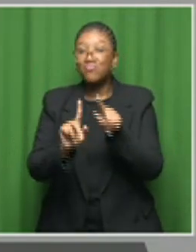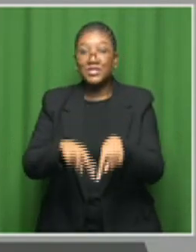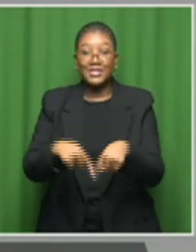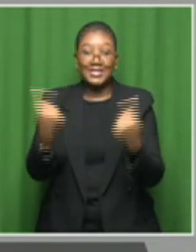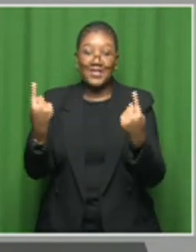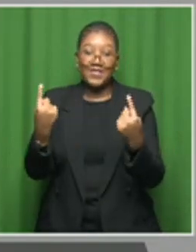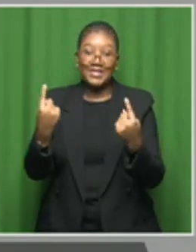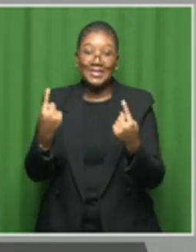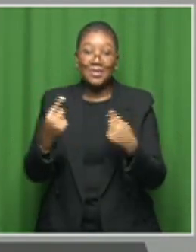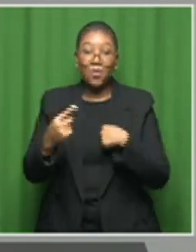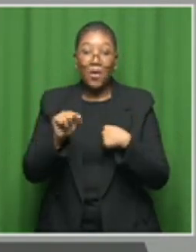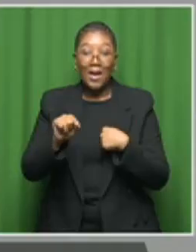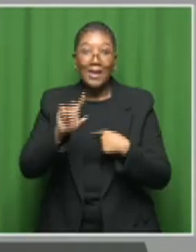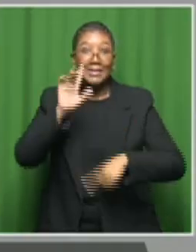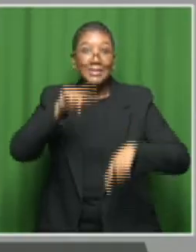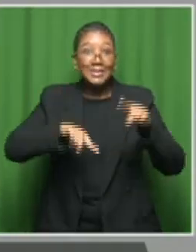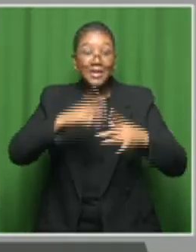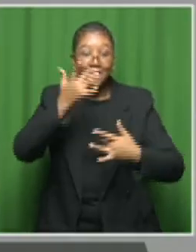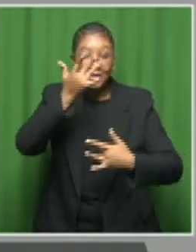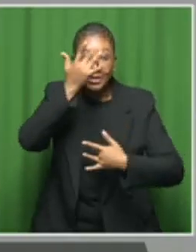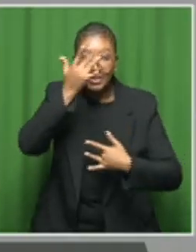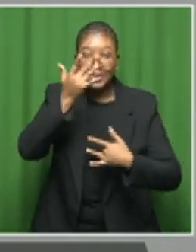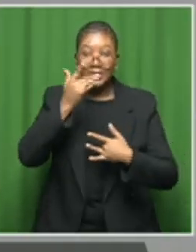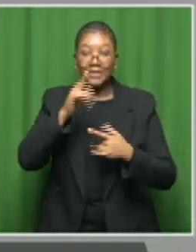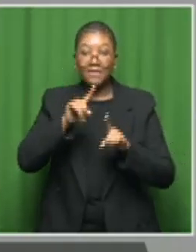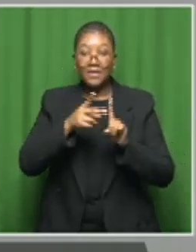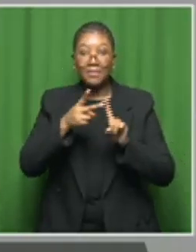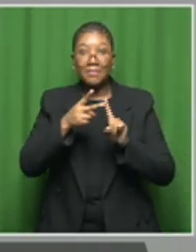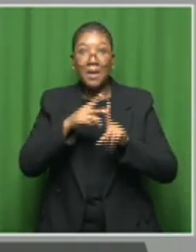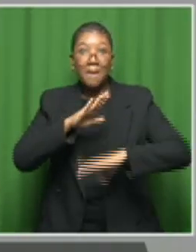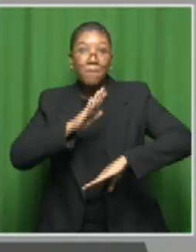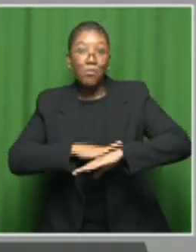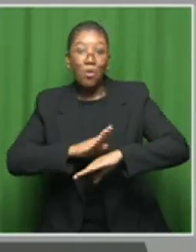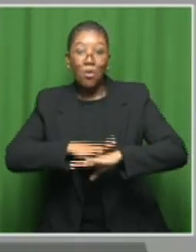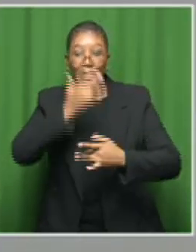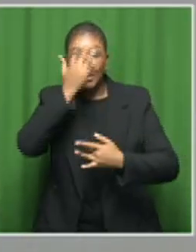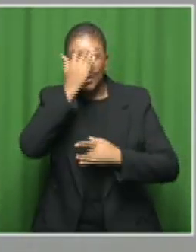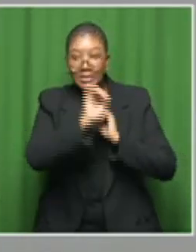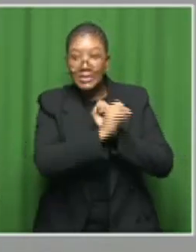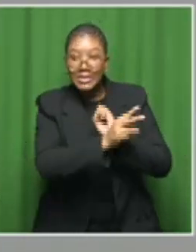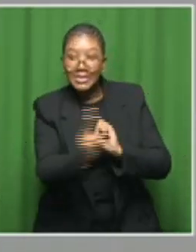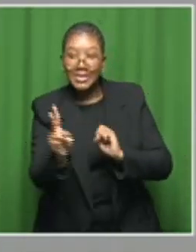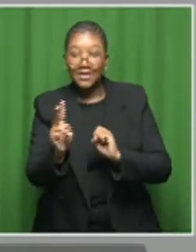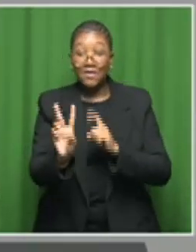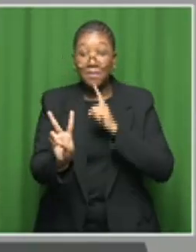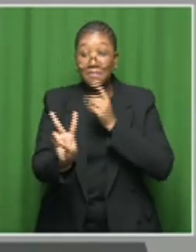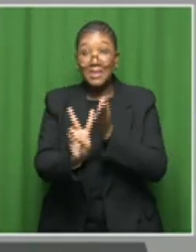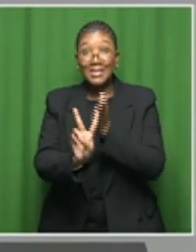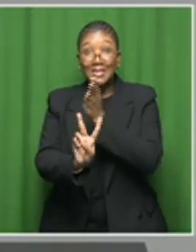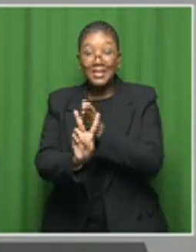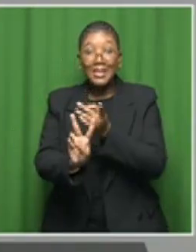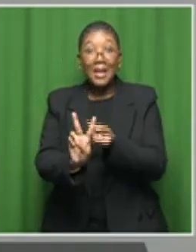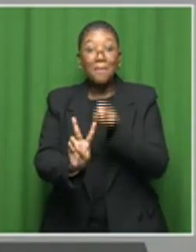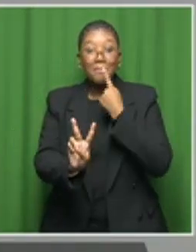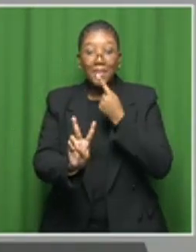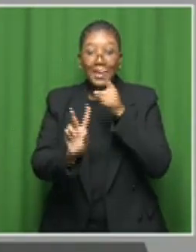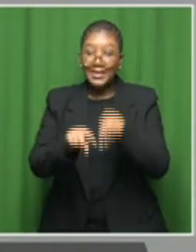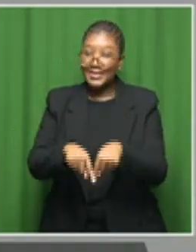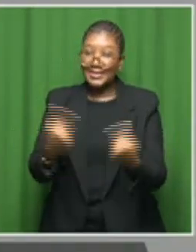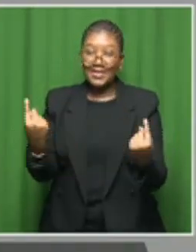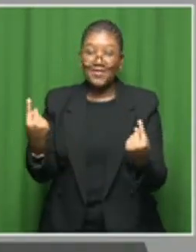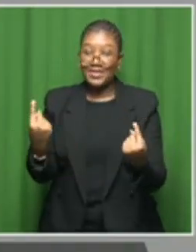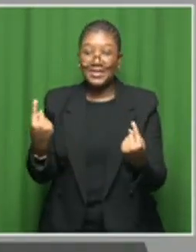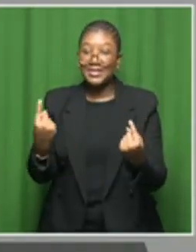and there could be different overlapping diseases. So that makes it even more difficult to treat. However, sorry, I